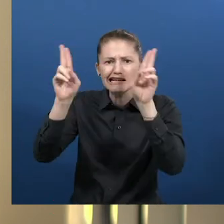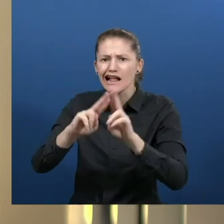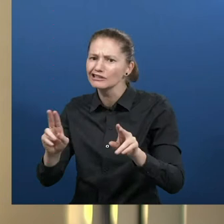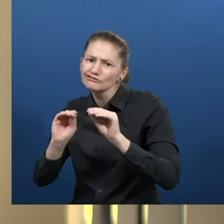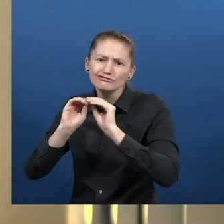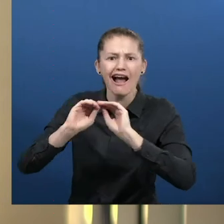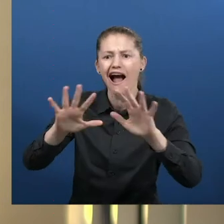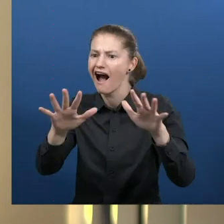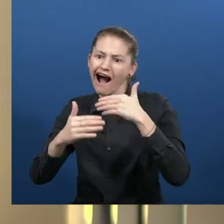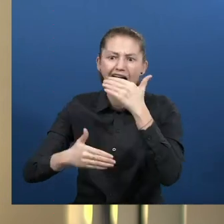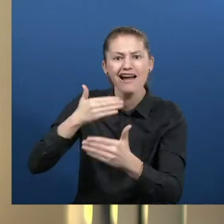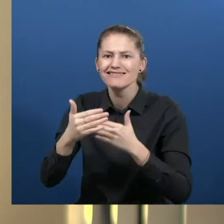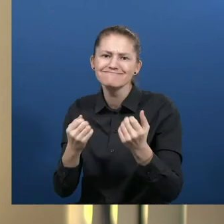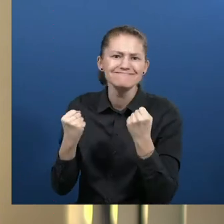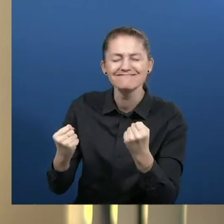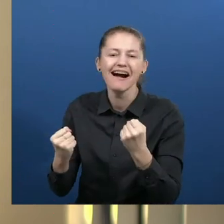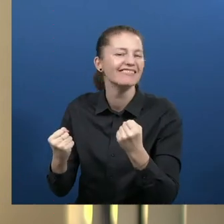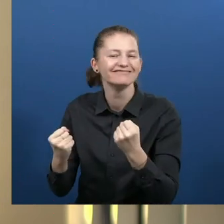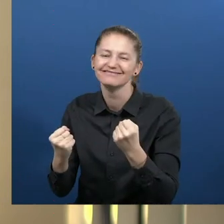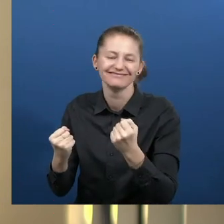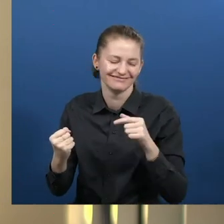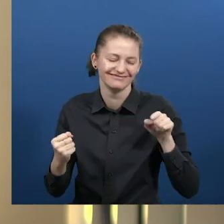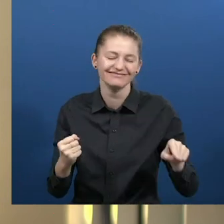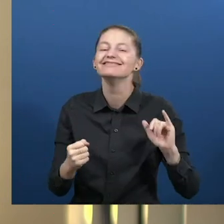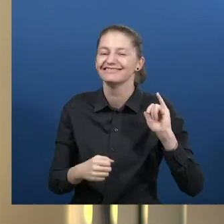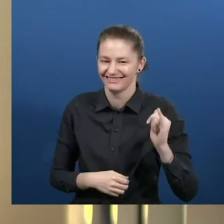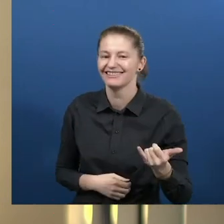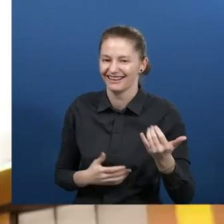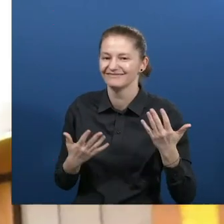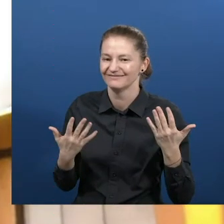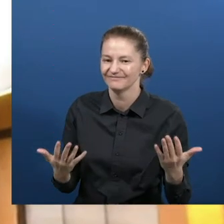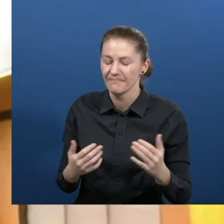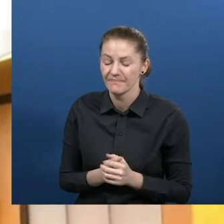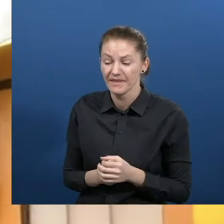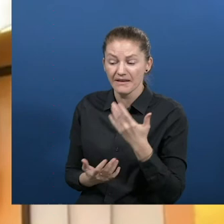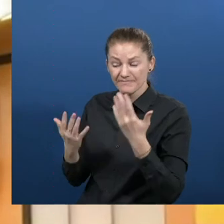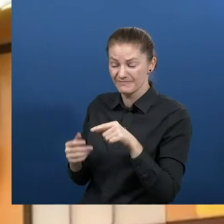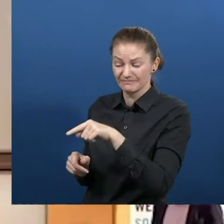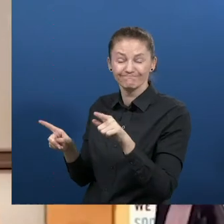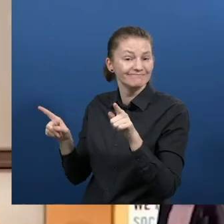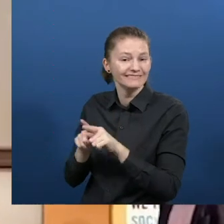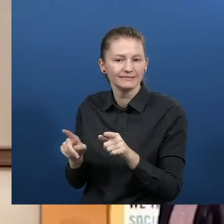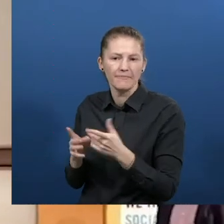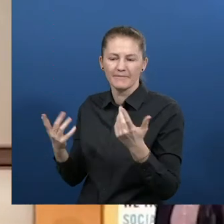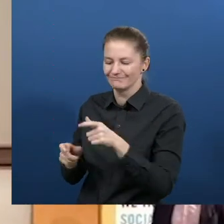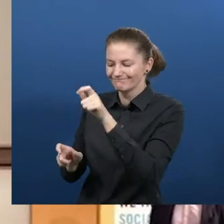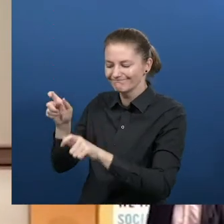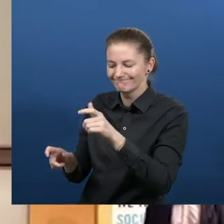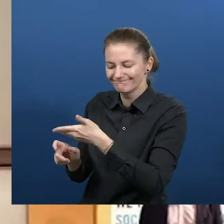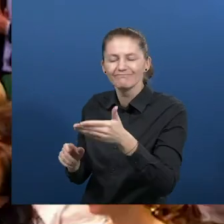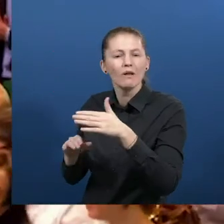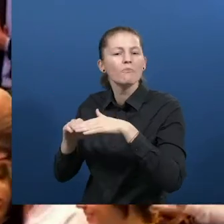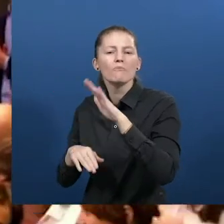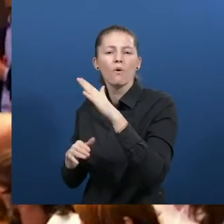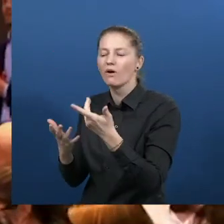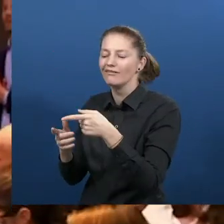as oriented towards international scaling as a typical business would be. Another element is that in terms of